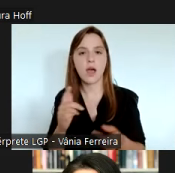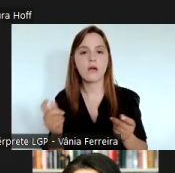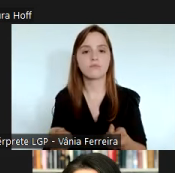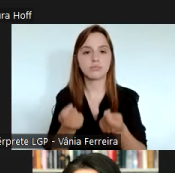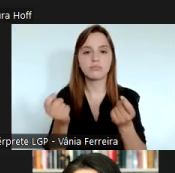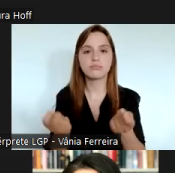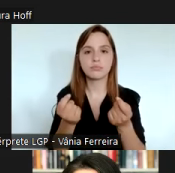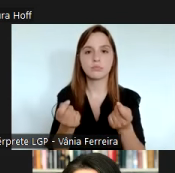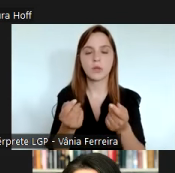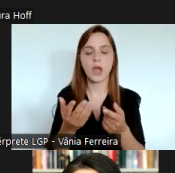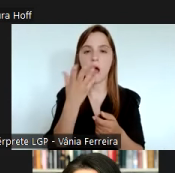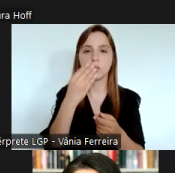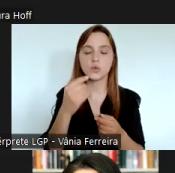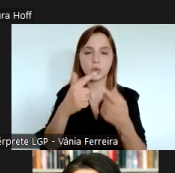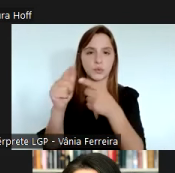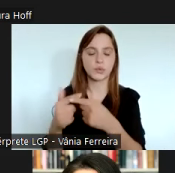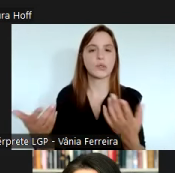exchange.